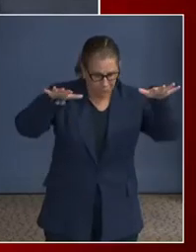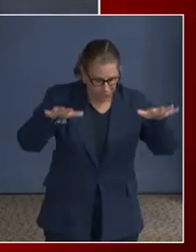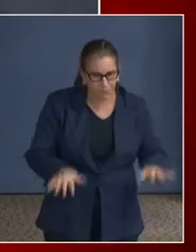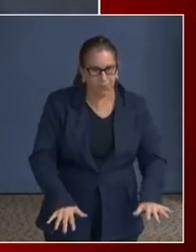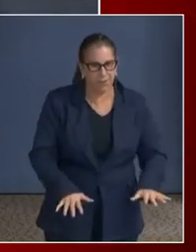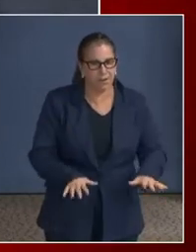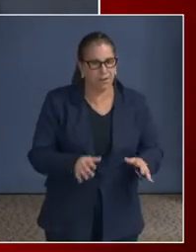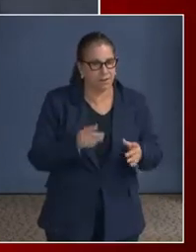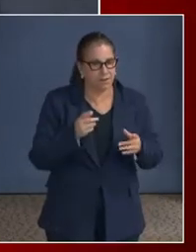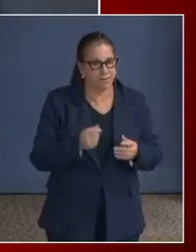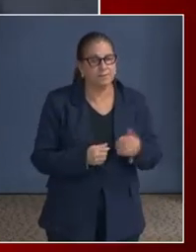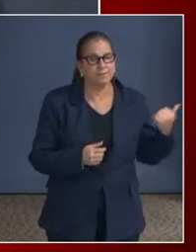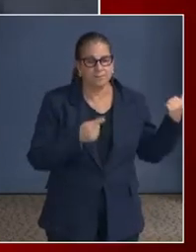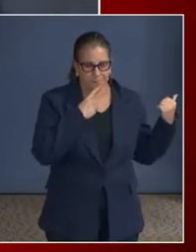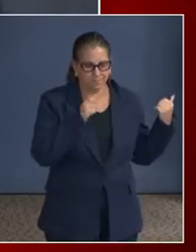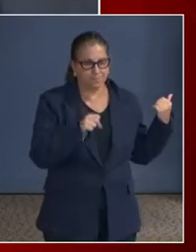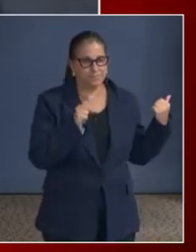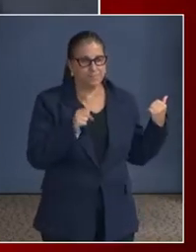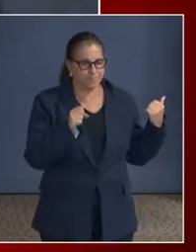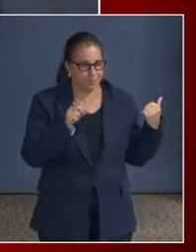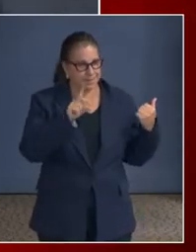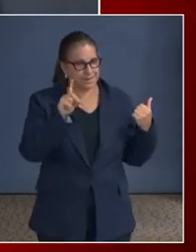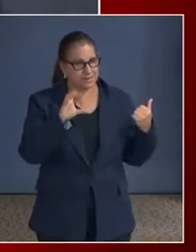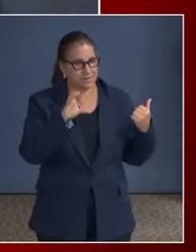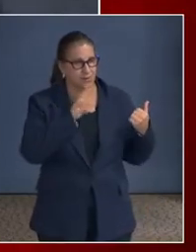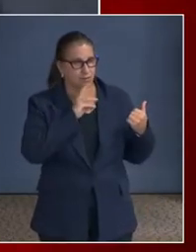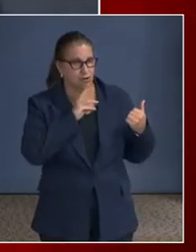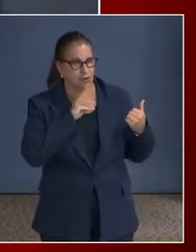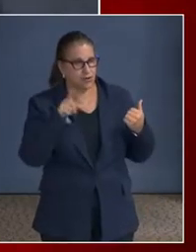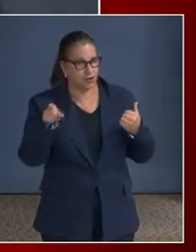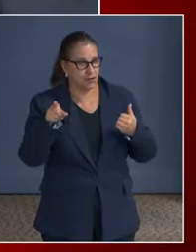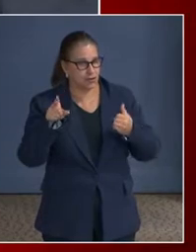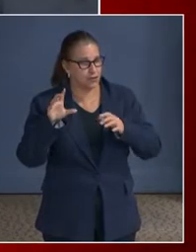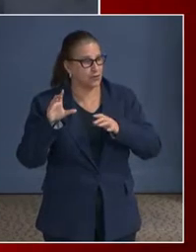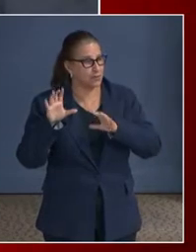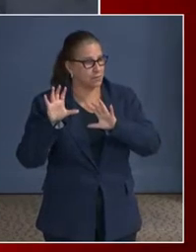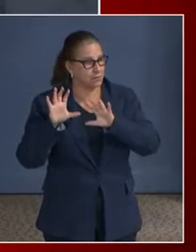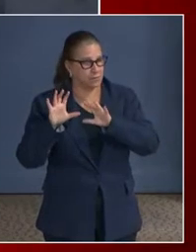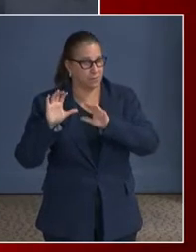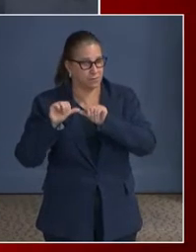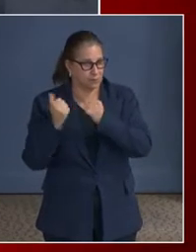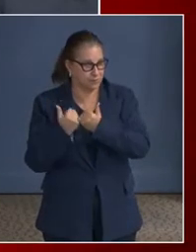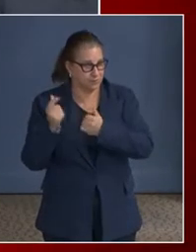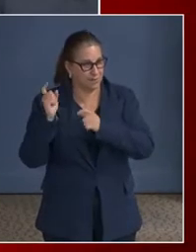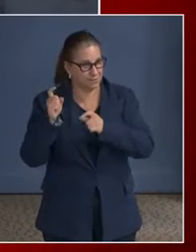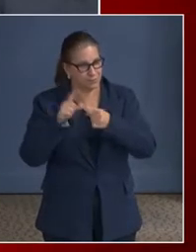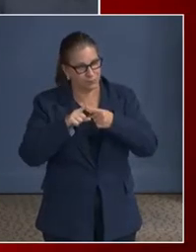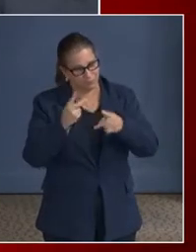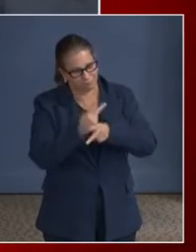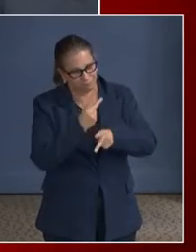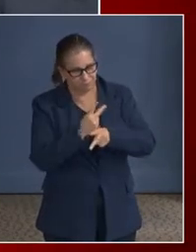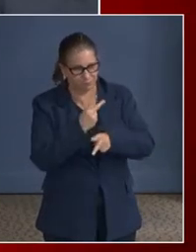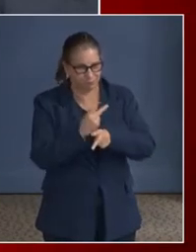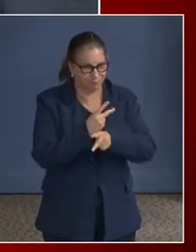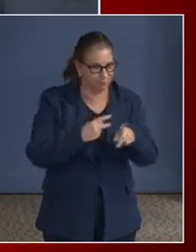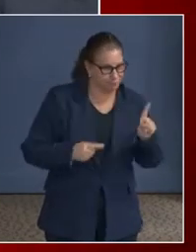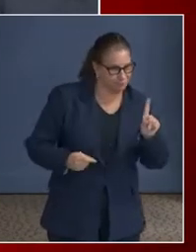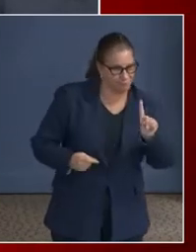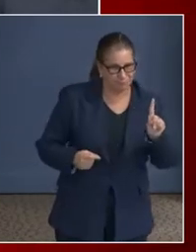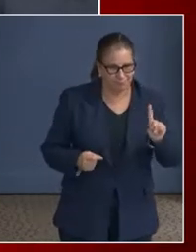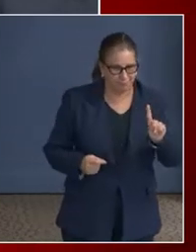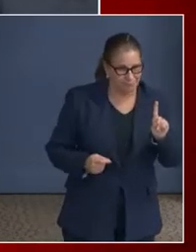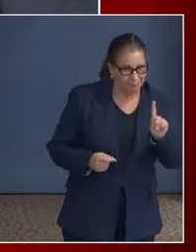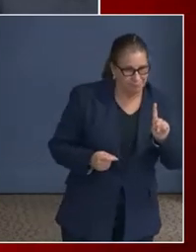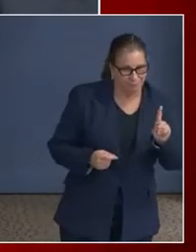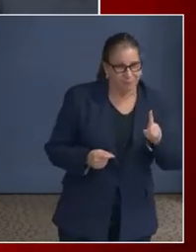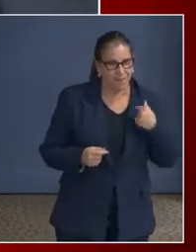still needs to do an after action report. And that's what I have asked them to do so that I